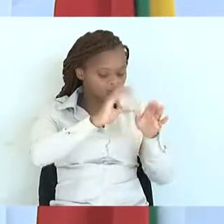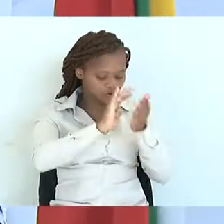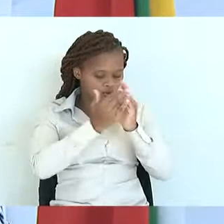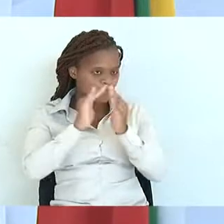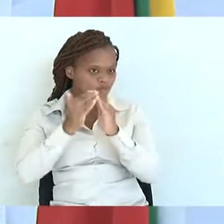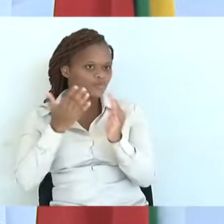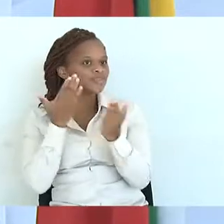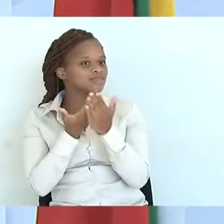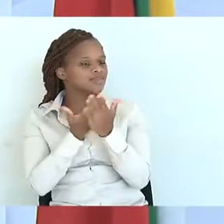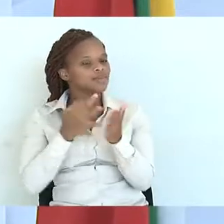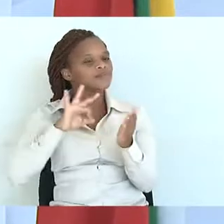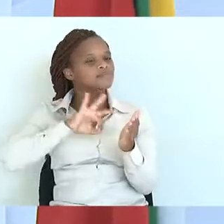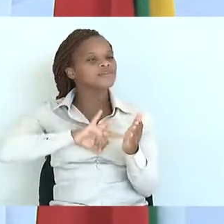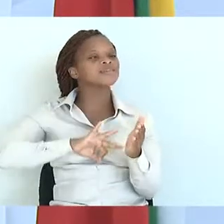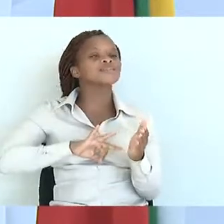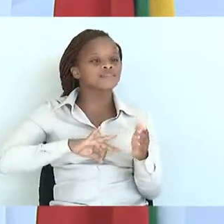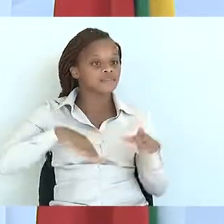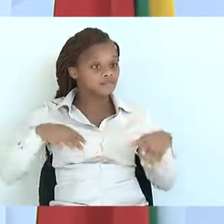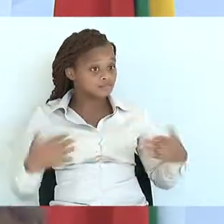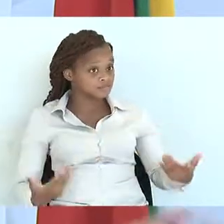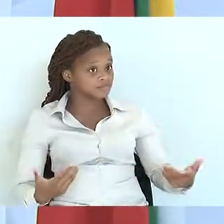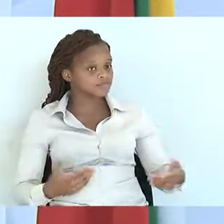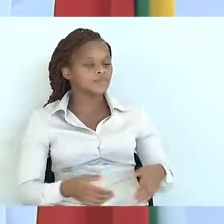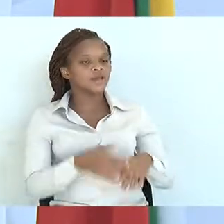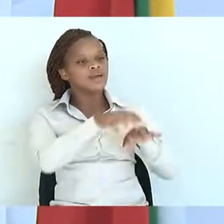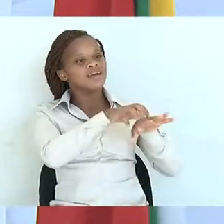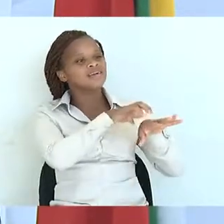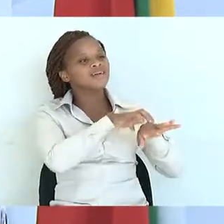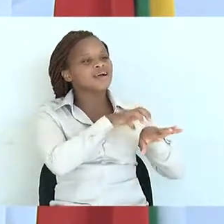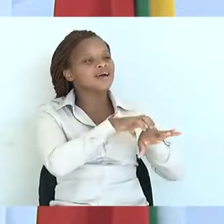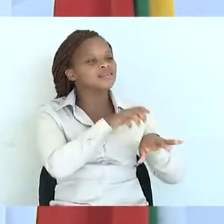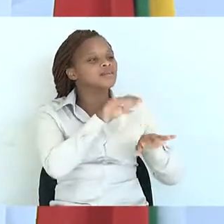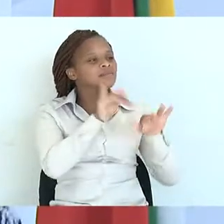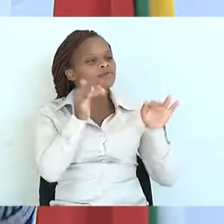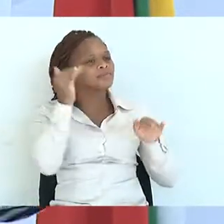benefit. I-agriculture kuyaziwa from kudala ukuthi